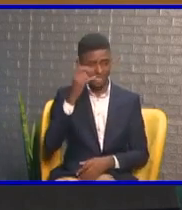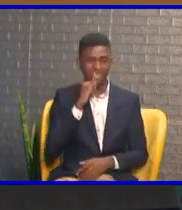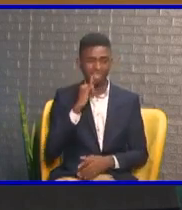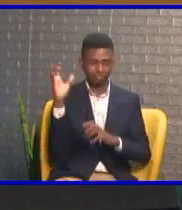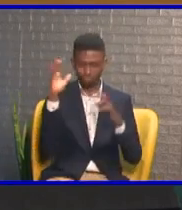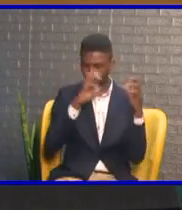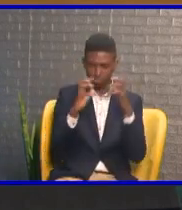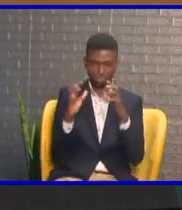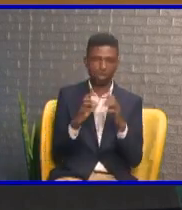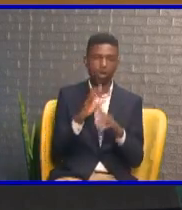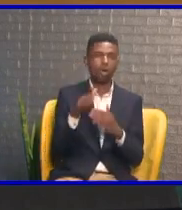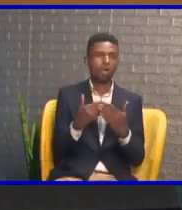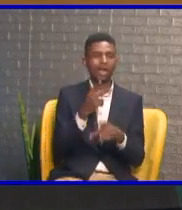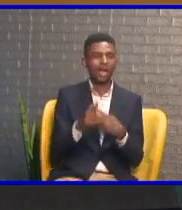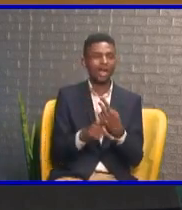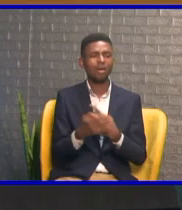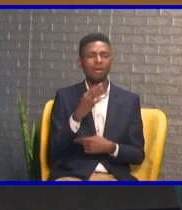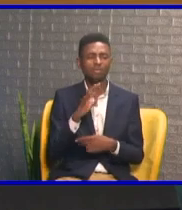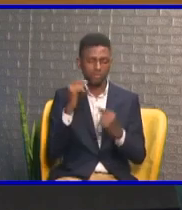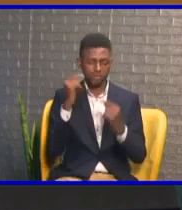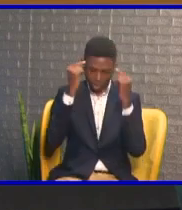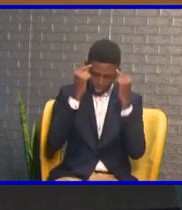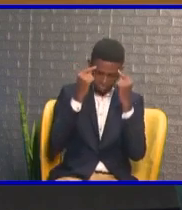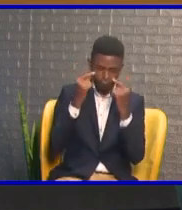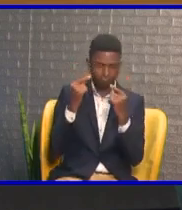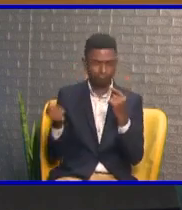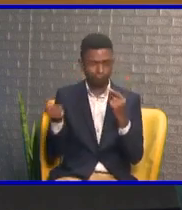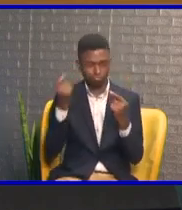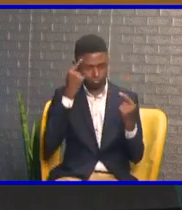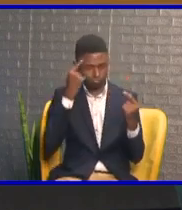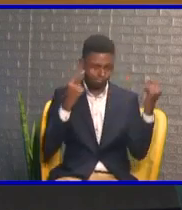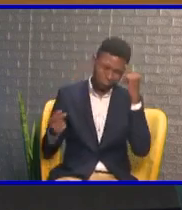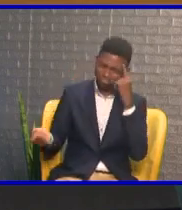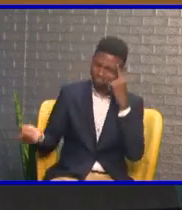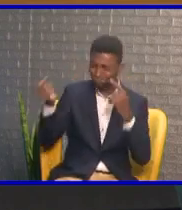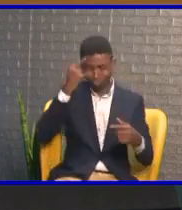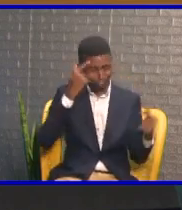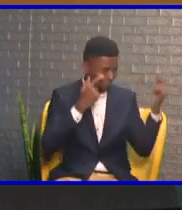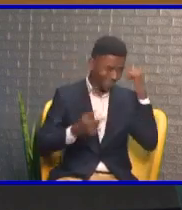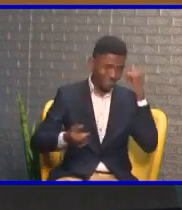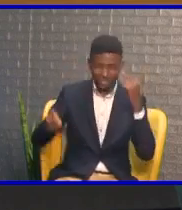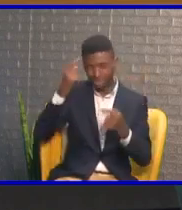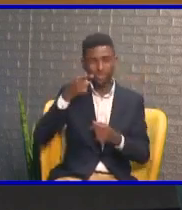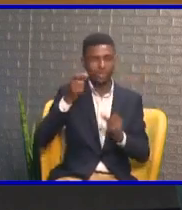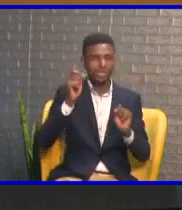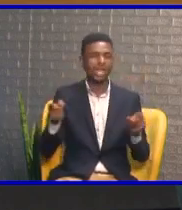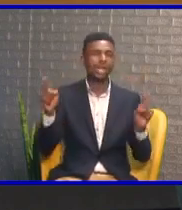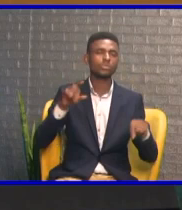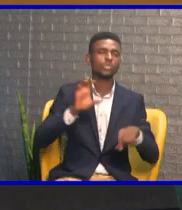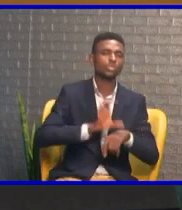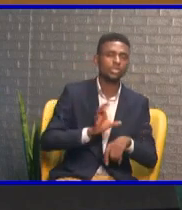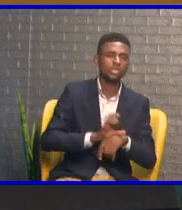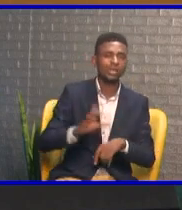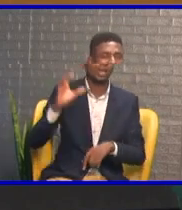are coming, all kinds of thoughts. You can come to church and hear the word and get excited, and then before you get home, everything, all your excitement